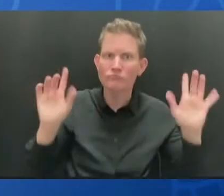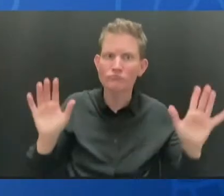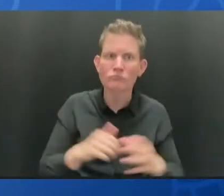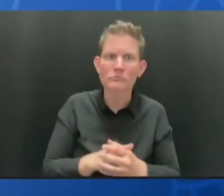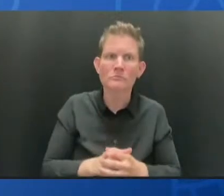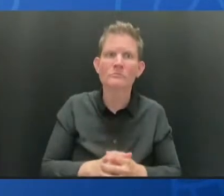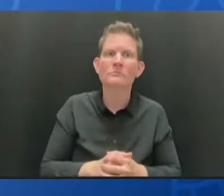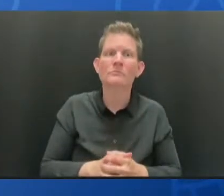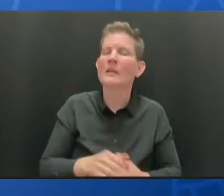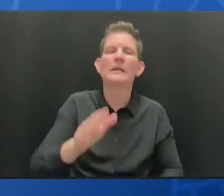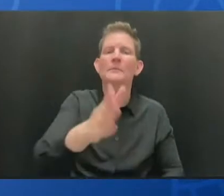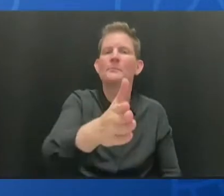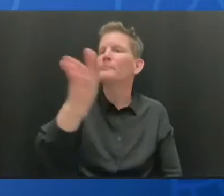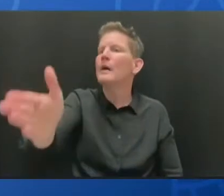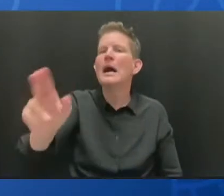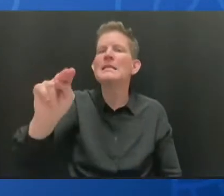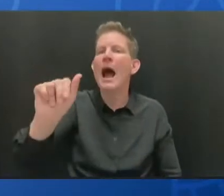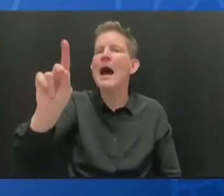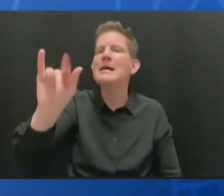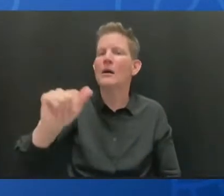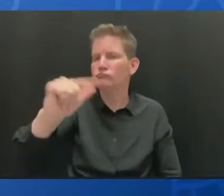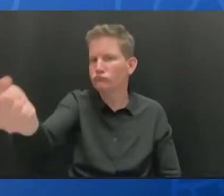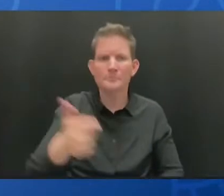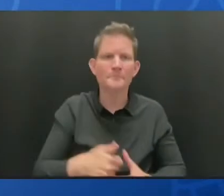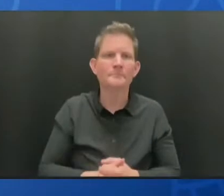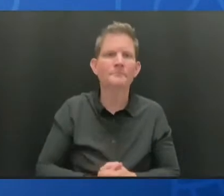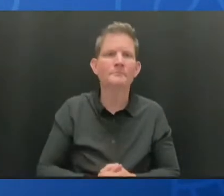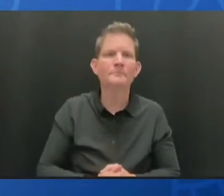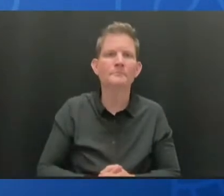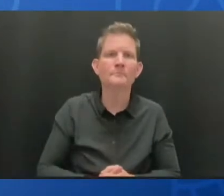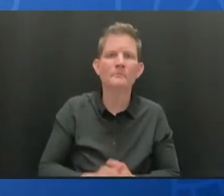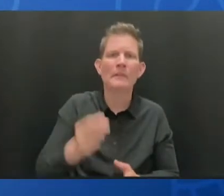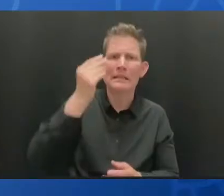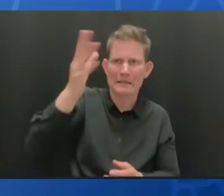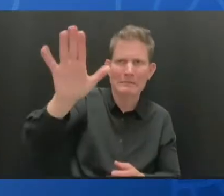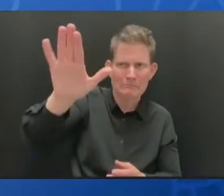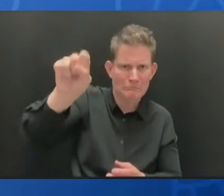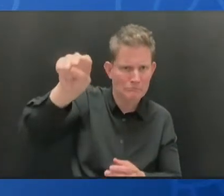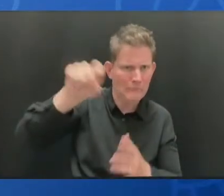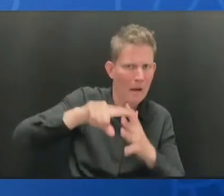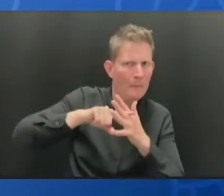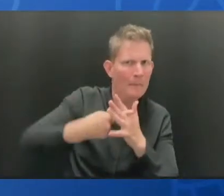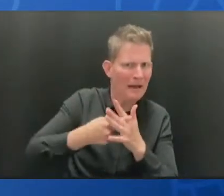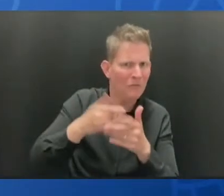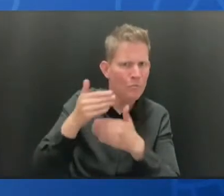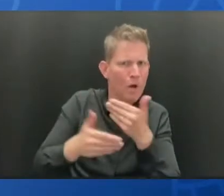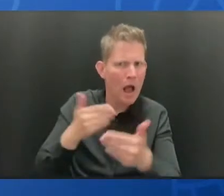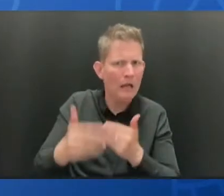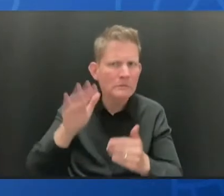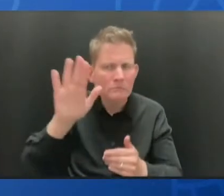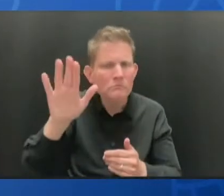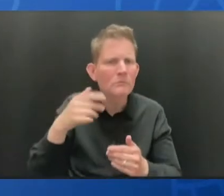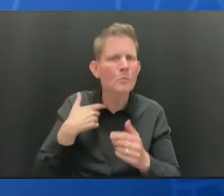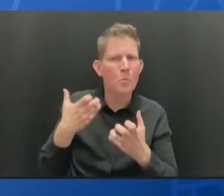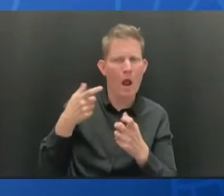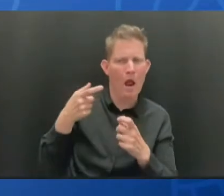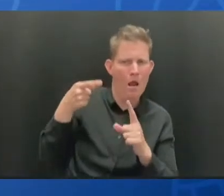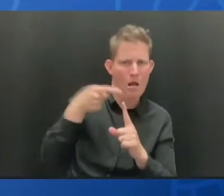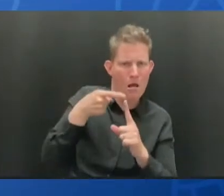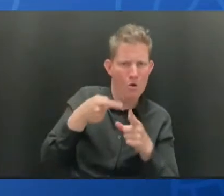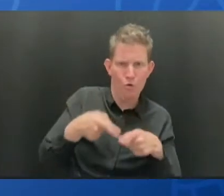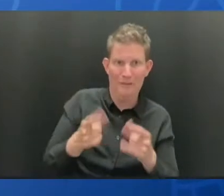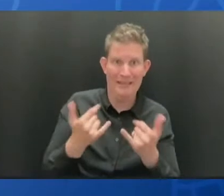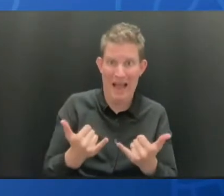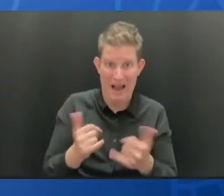the beginning of a process. For the time being, the delivery of food is at two places, which is Tal Sultan